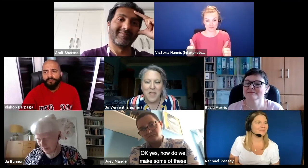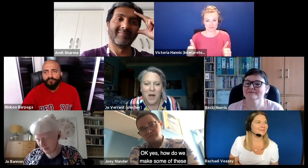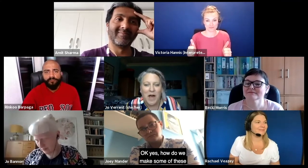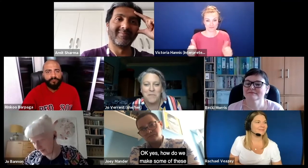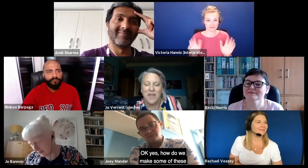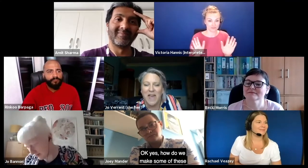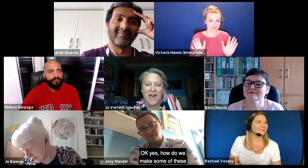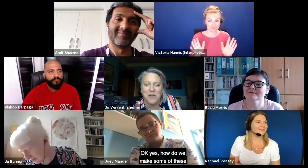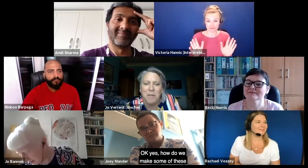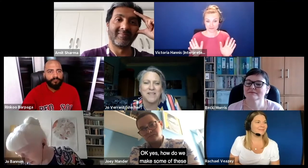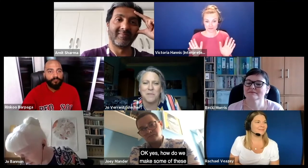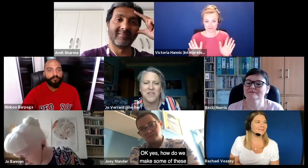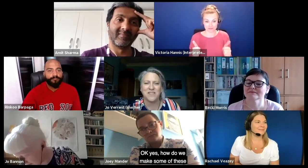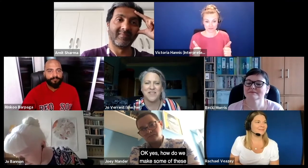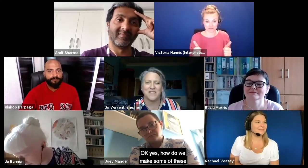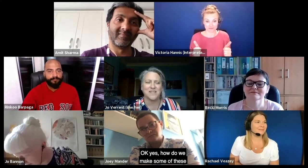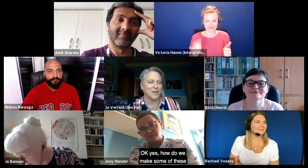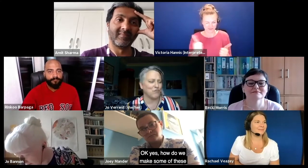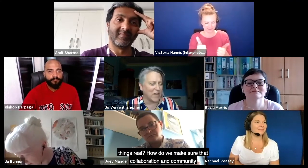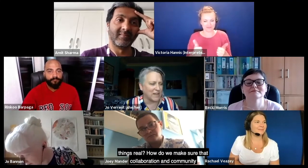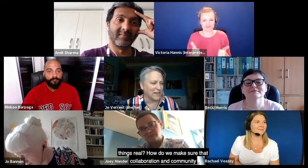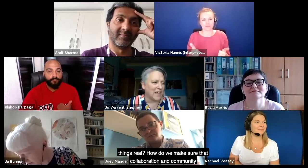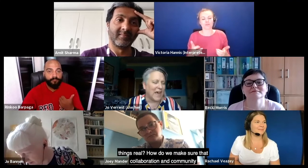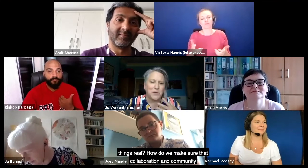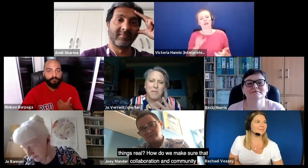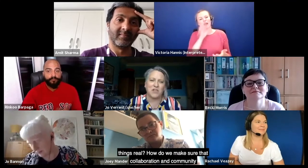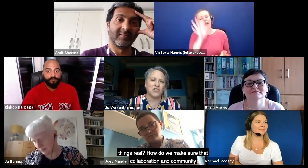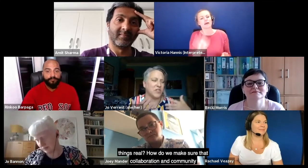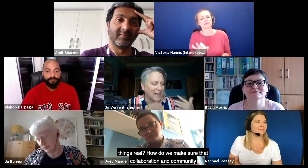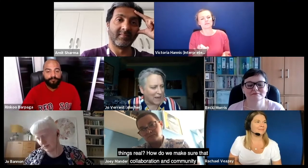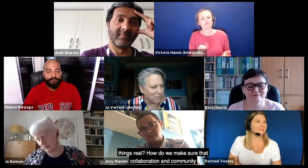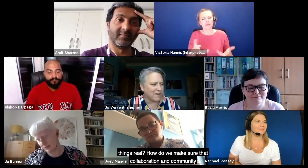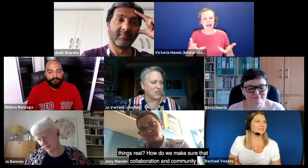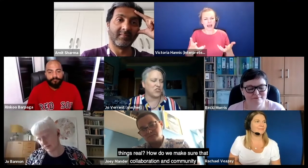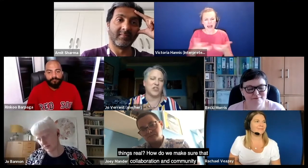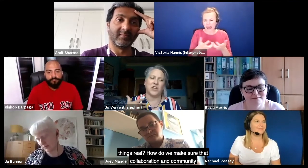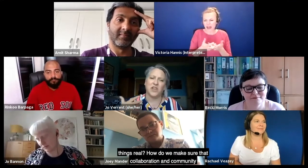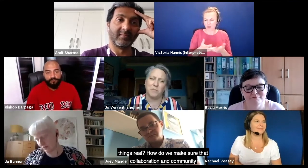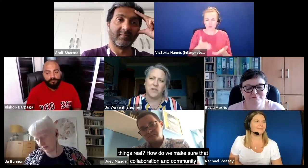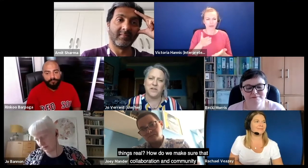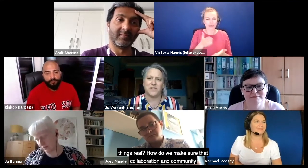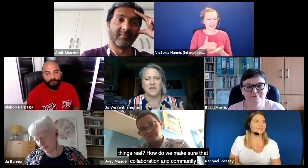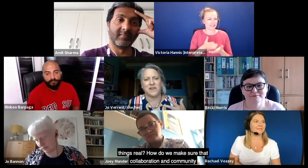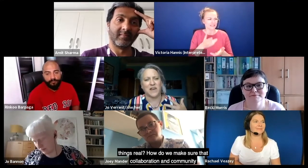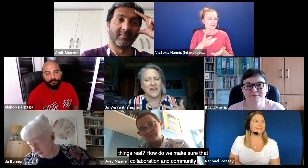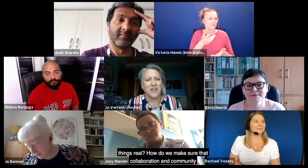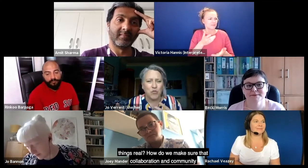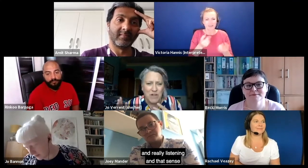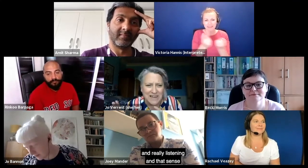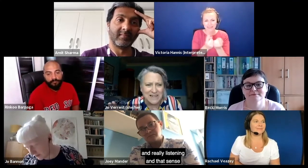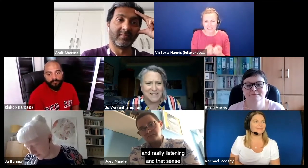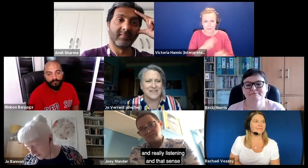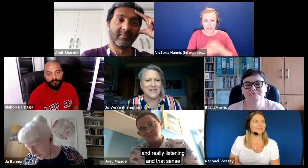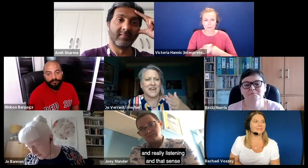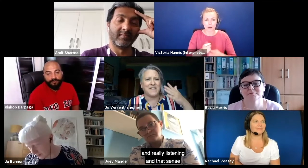Okay, how do we make some of these things real? How do we make sure that collaboration and community and